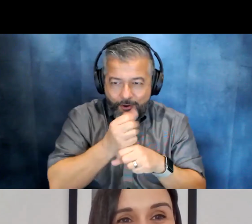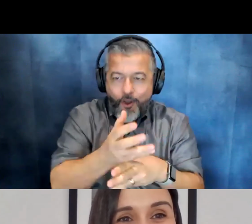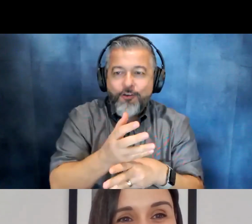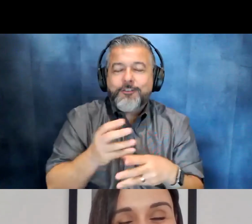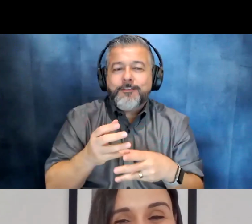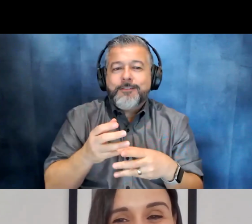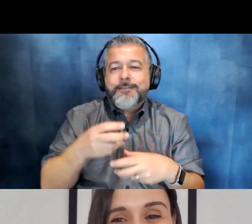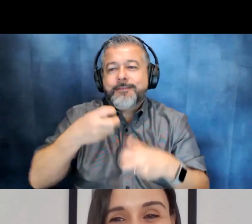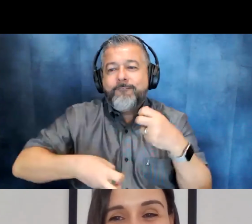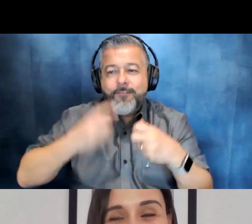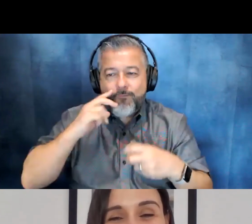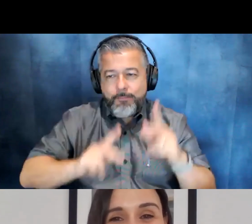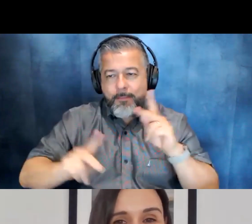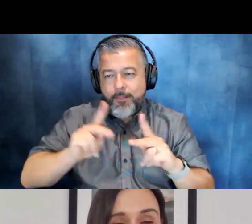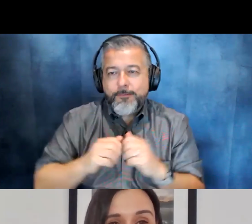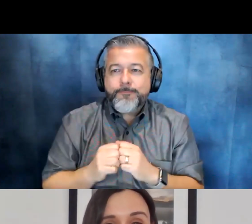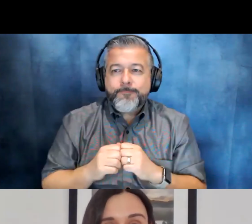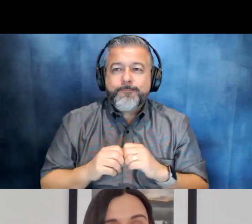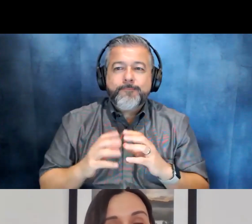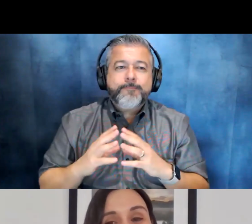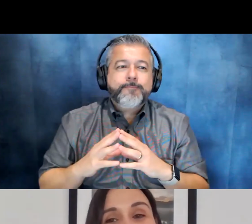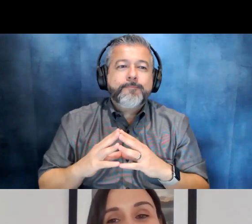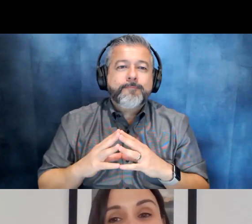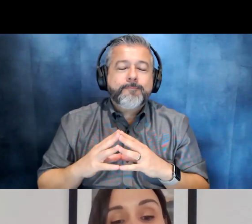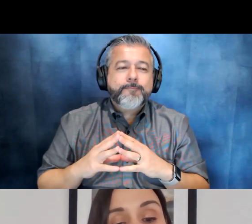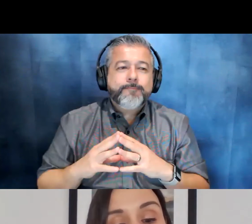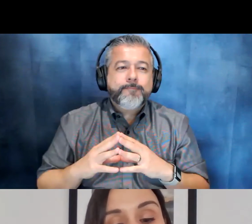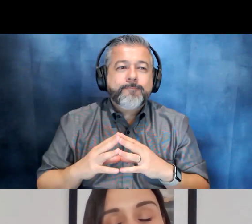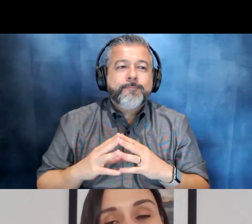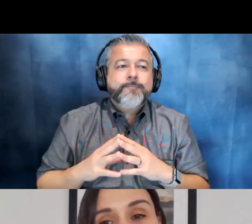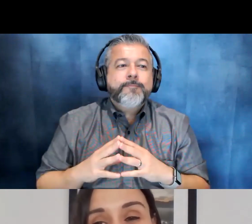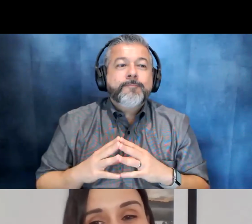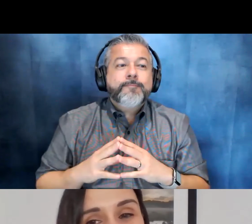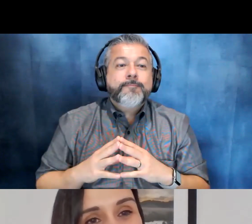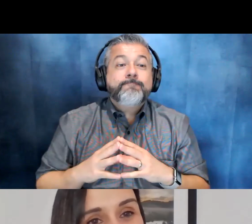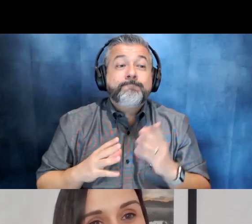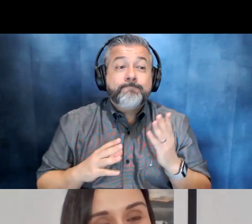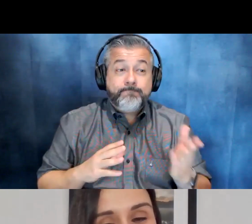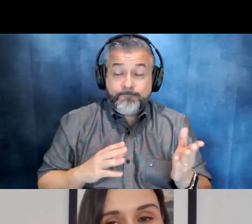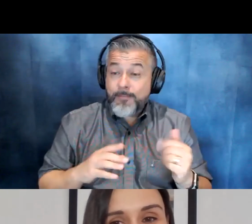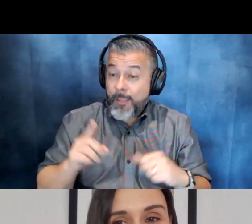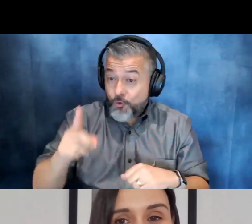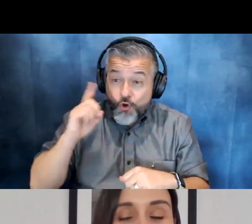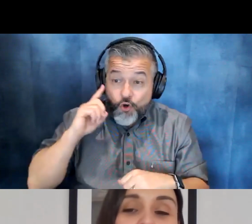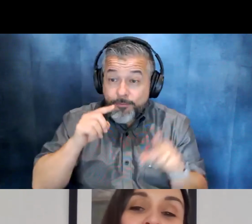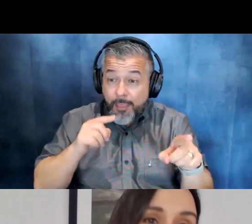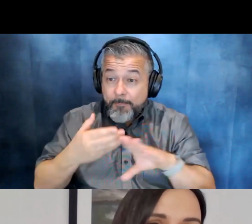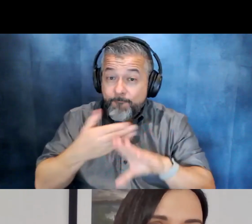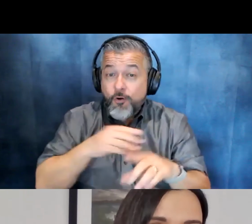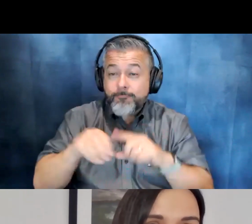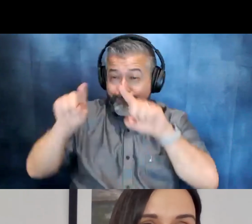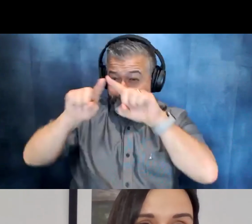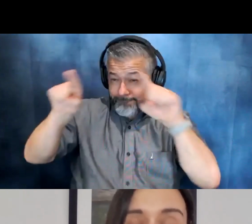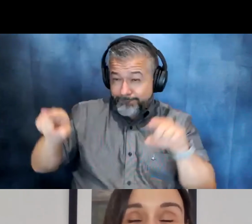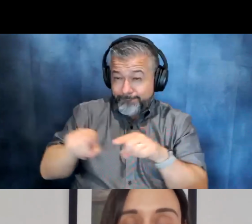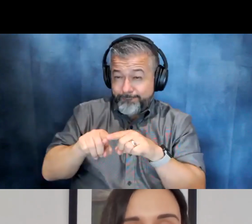that. Just want to make sure I covered everything. So have you ever heard this in the talk bubble? I'll just wait